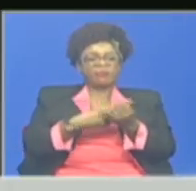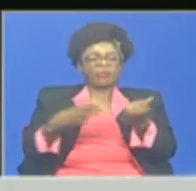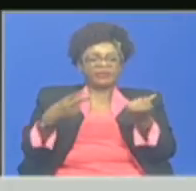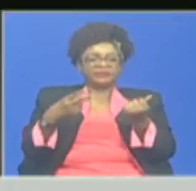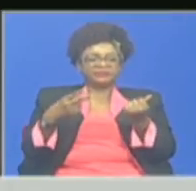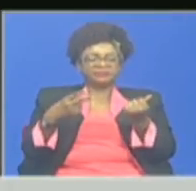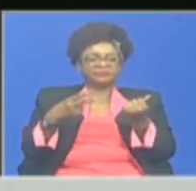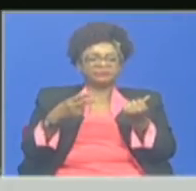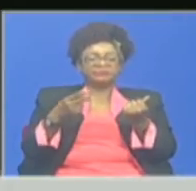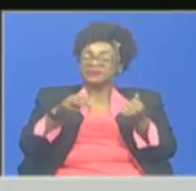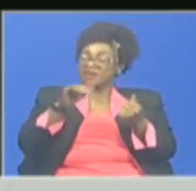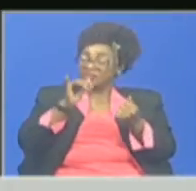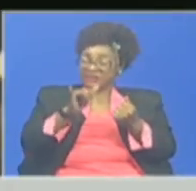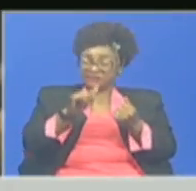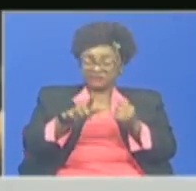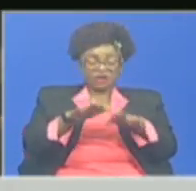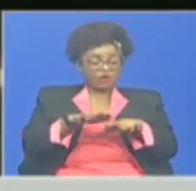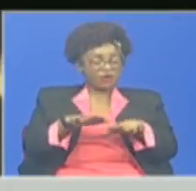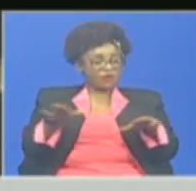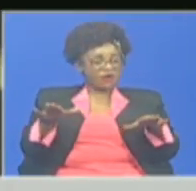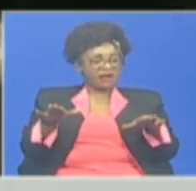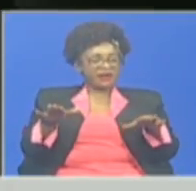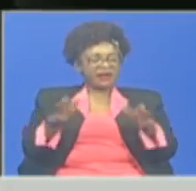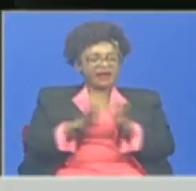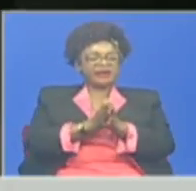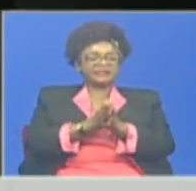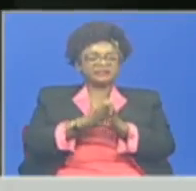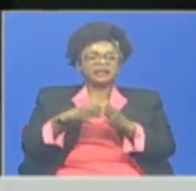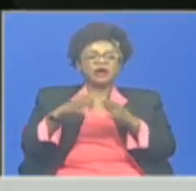the land and that of the community.